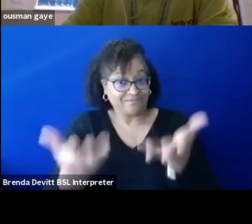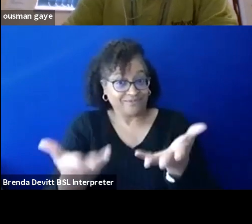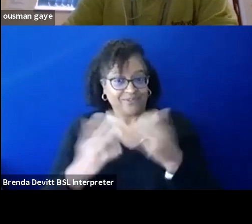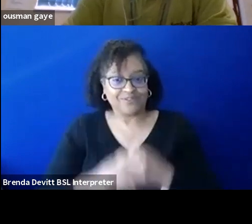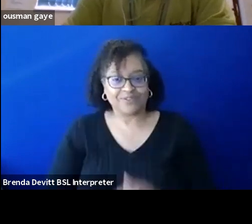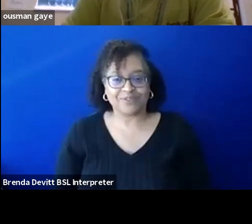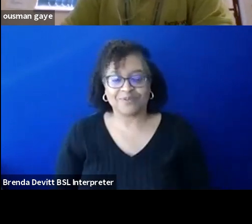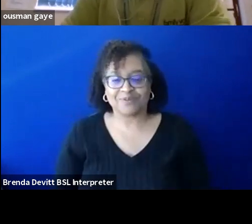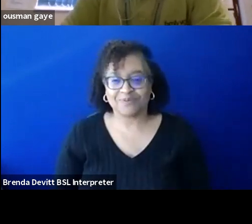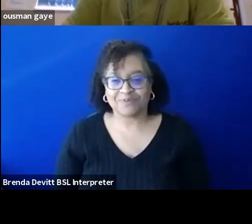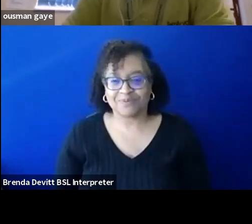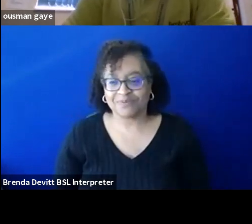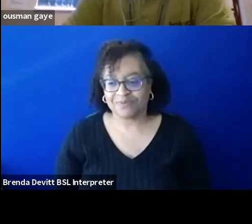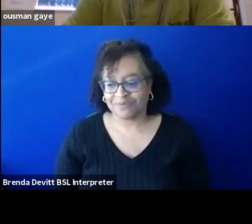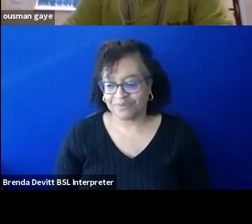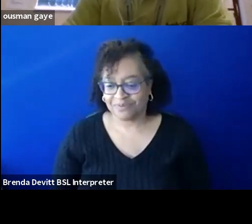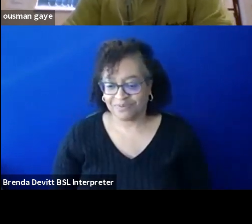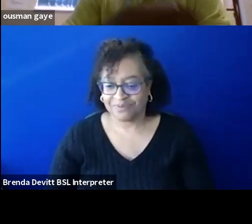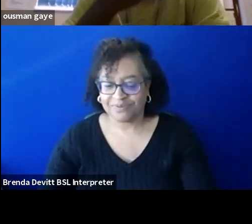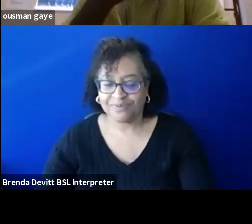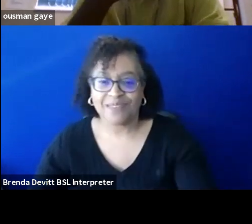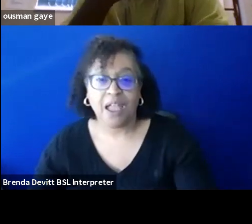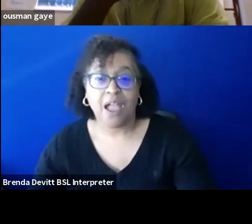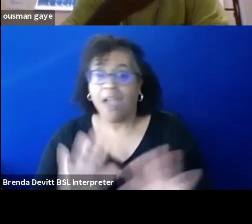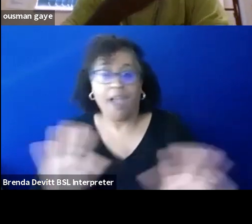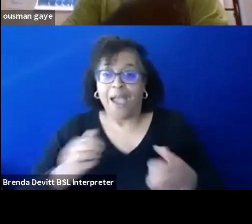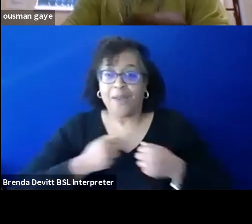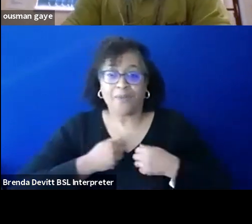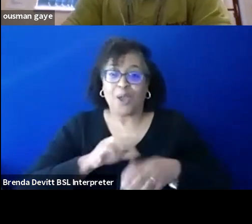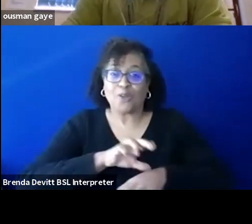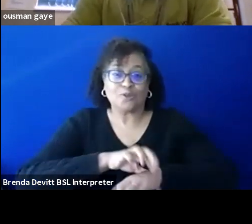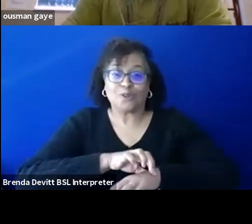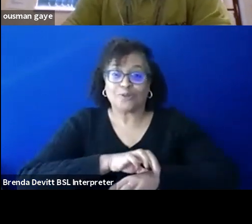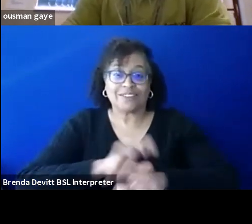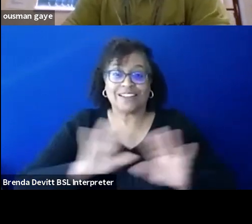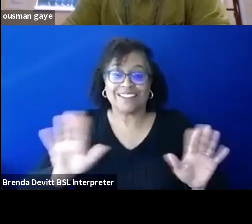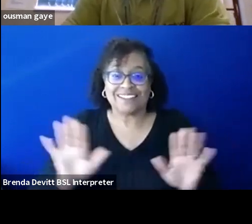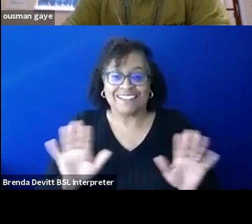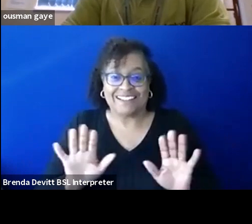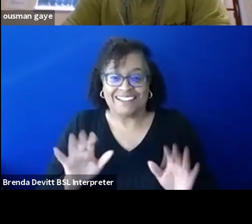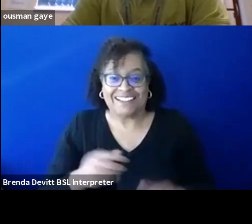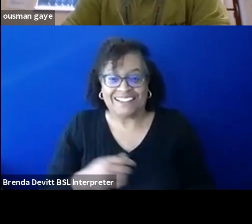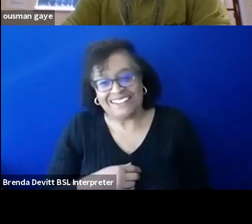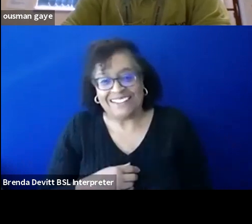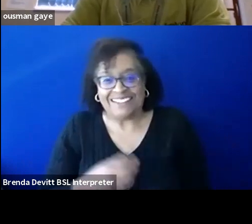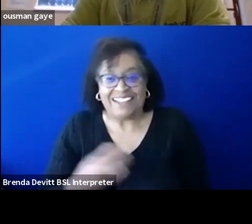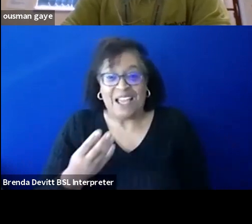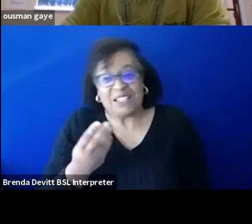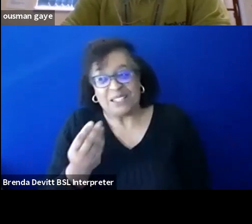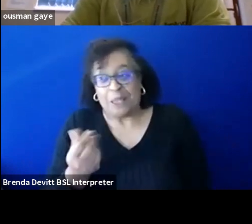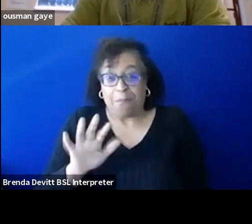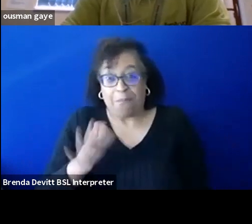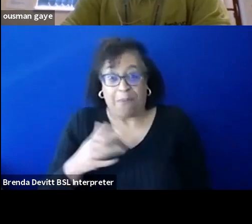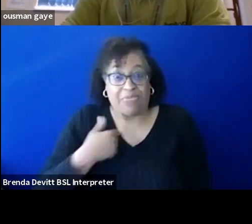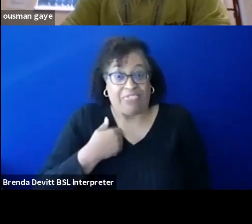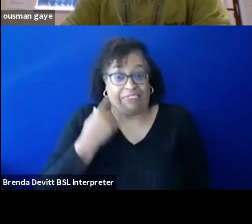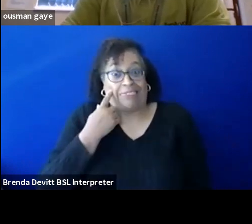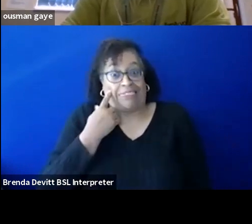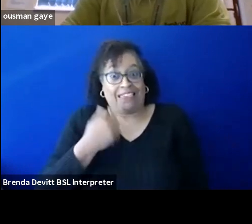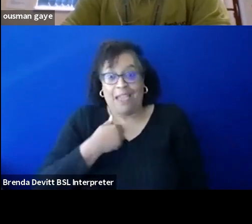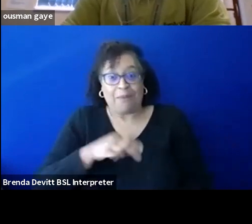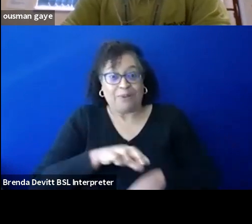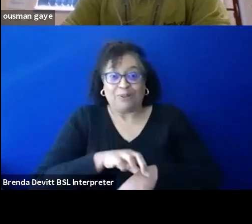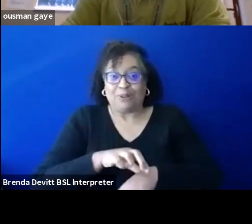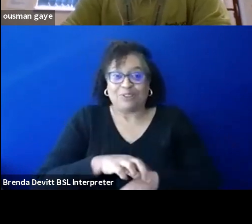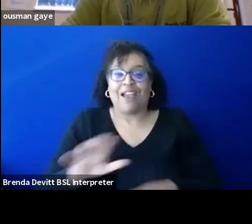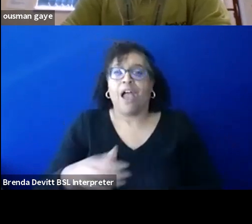Well, thanks very much. I'm not a doctor, but some people might regard me as being magical in some areas, but not.